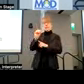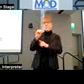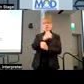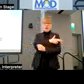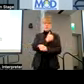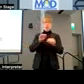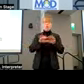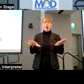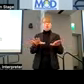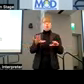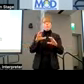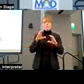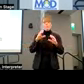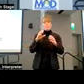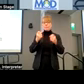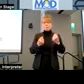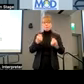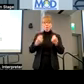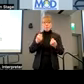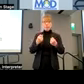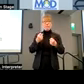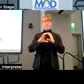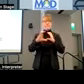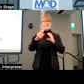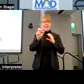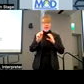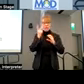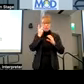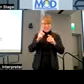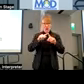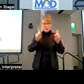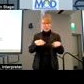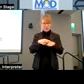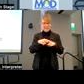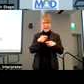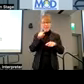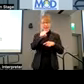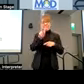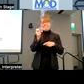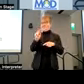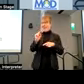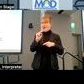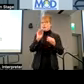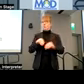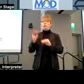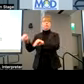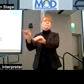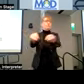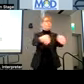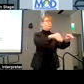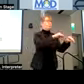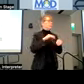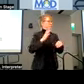community health ban. And you're seeing that on the right side of the screen. And this community health ban is equipped with modern technology,